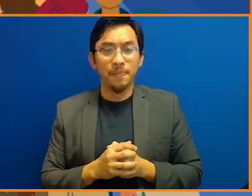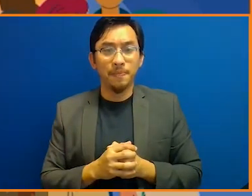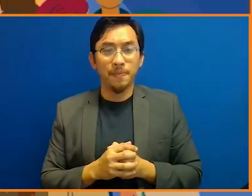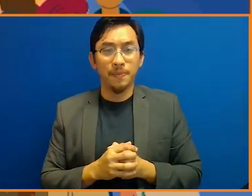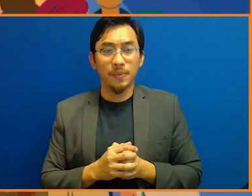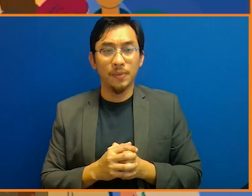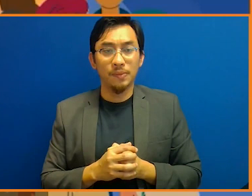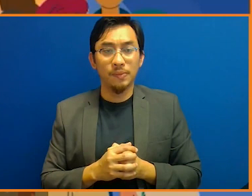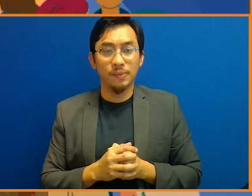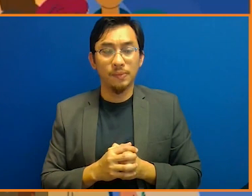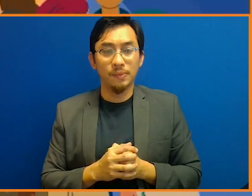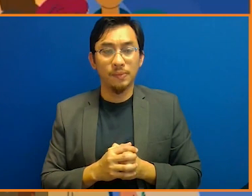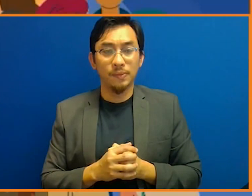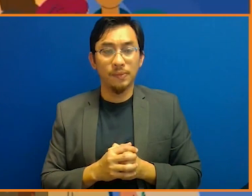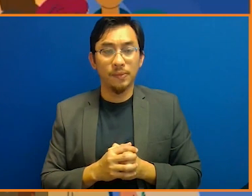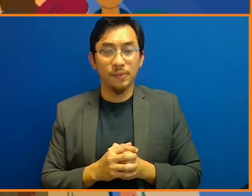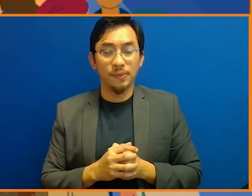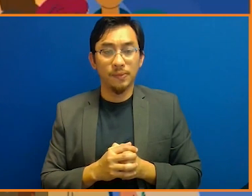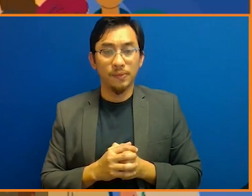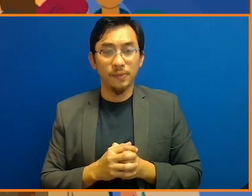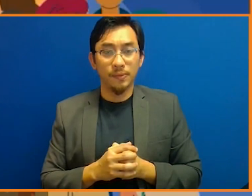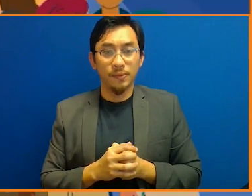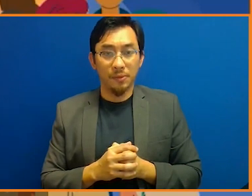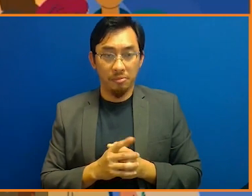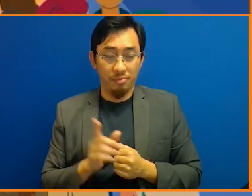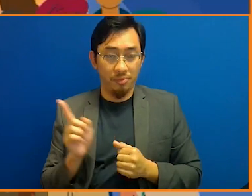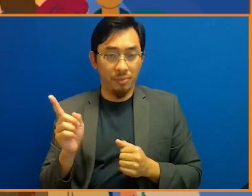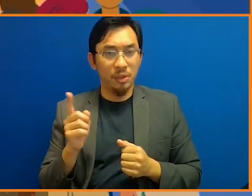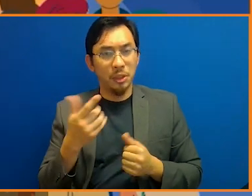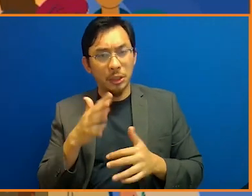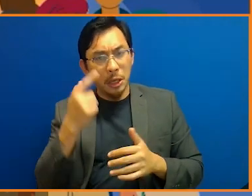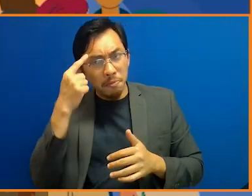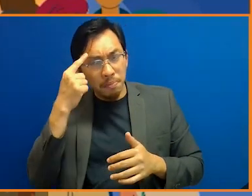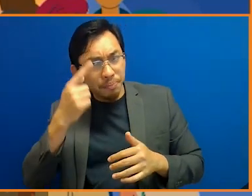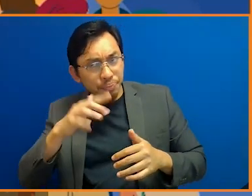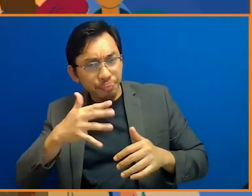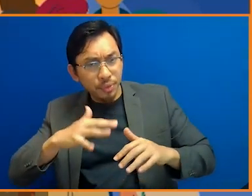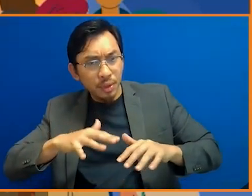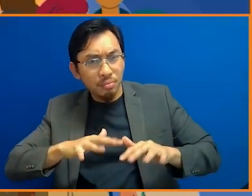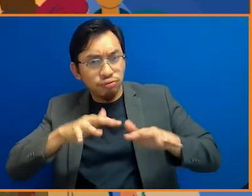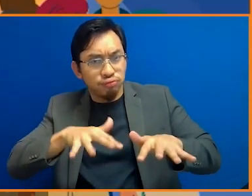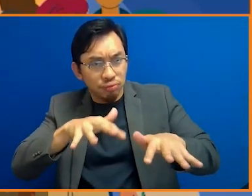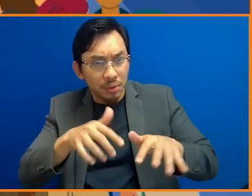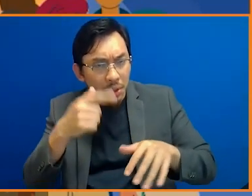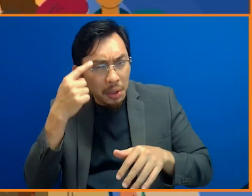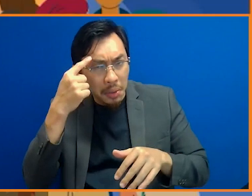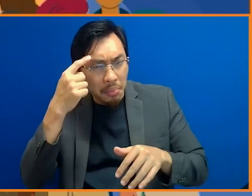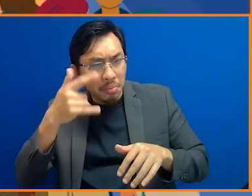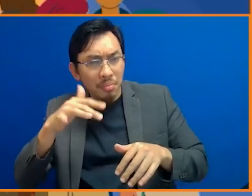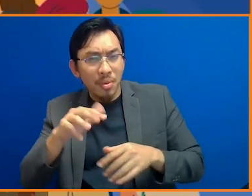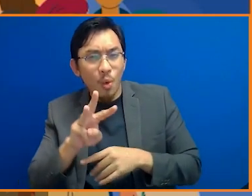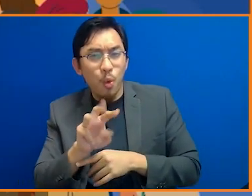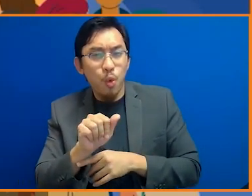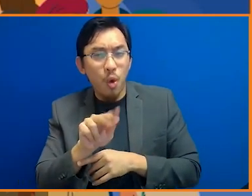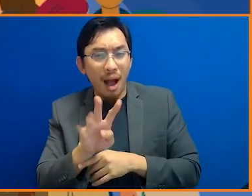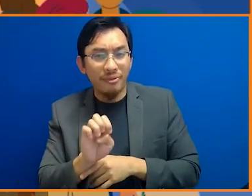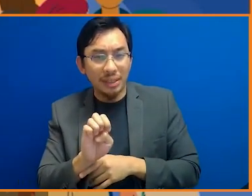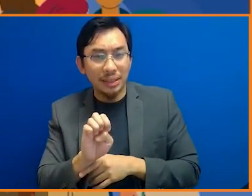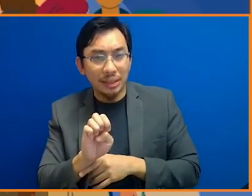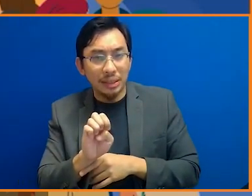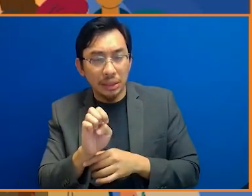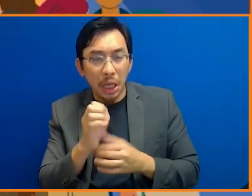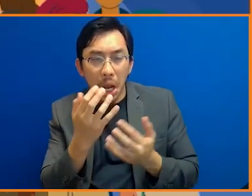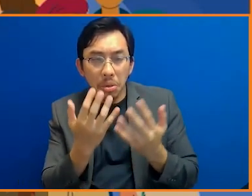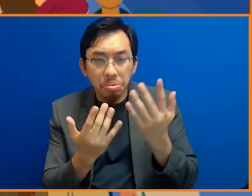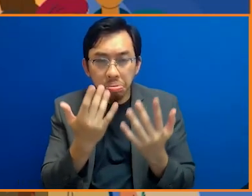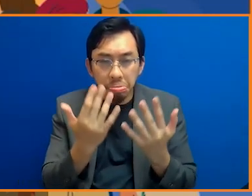structures or situation, or the predict wave currents in the future. We